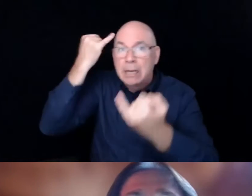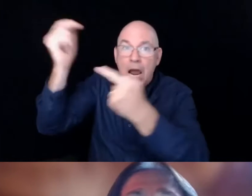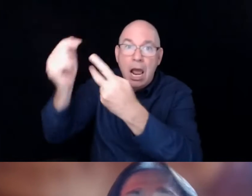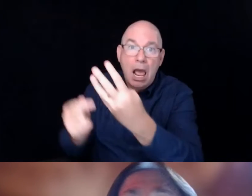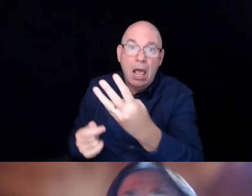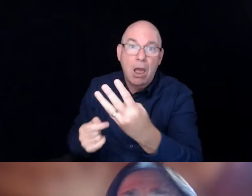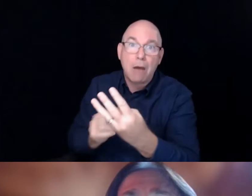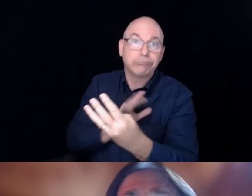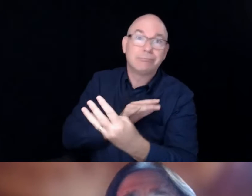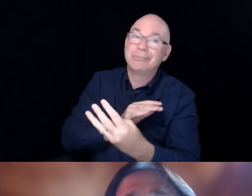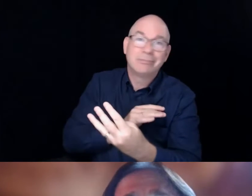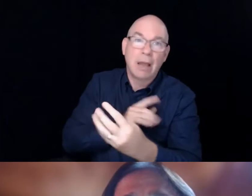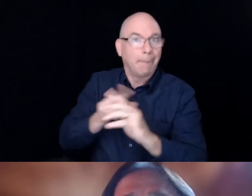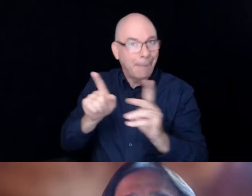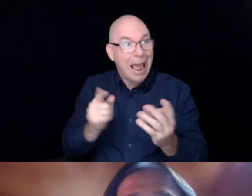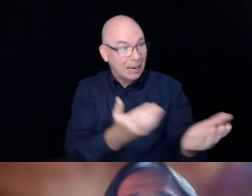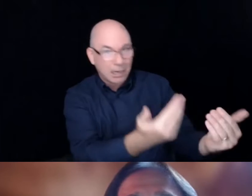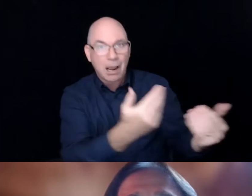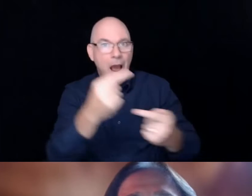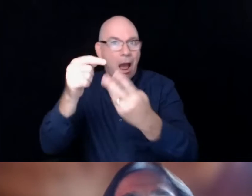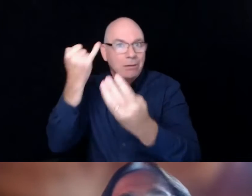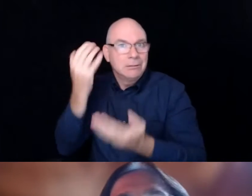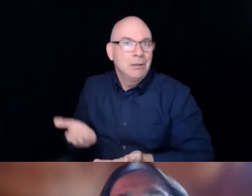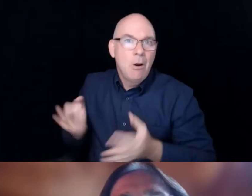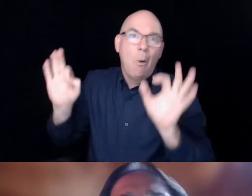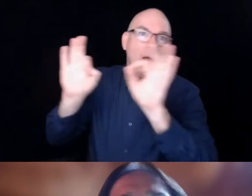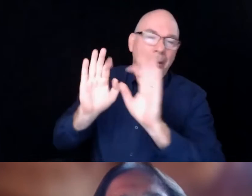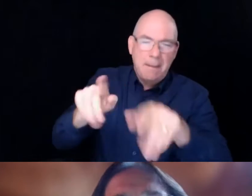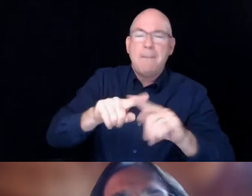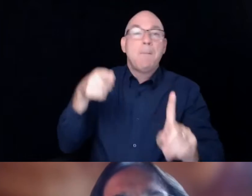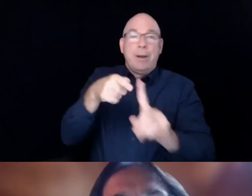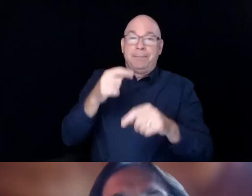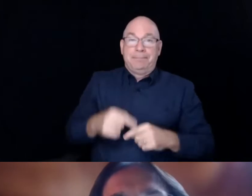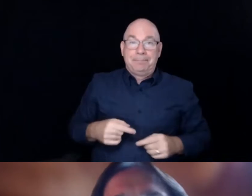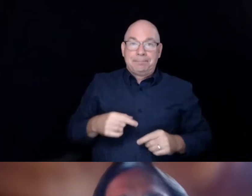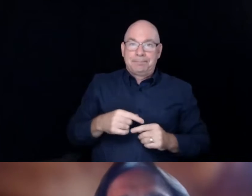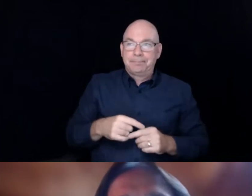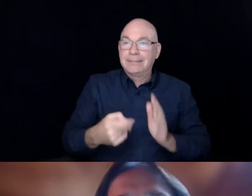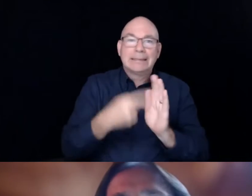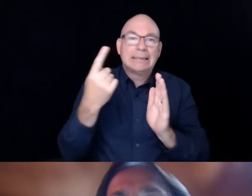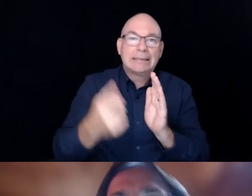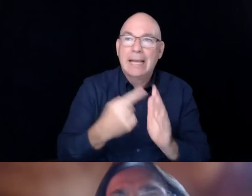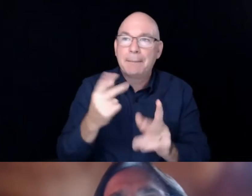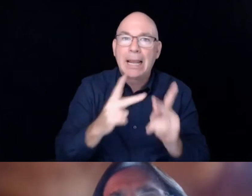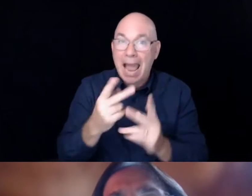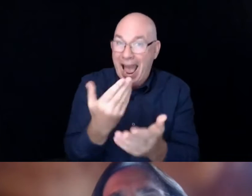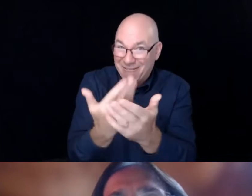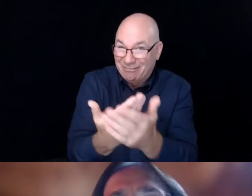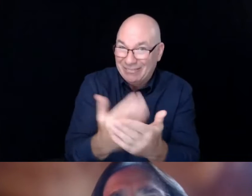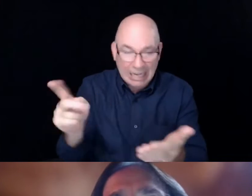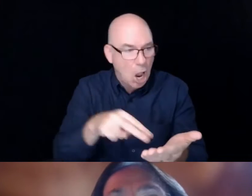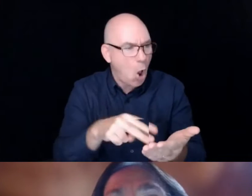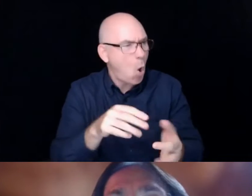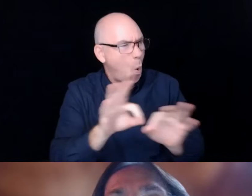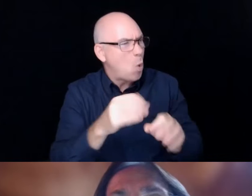have to tell you, my experience in trying to make the case to others is that sometimes the evidence is not enough, right? We really need to